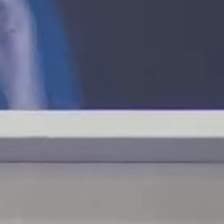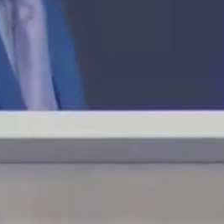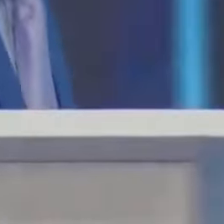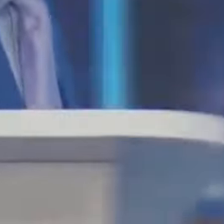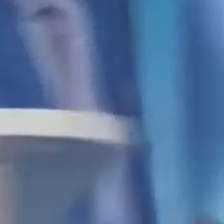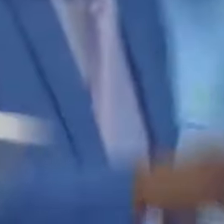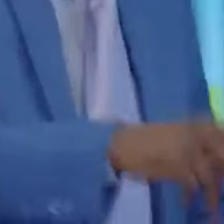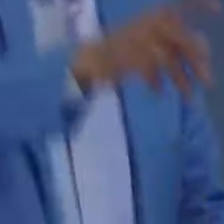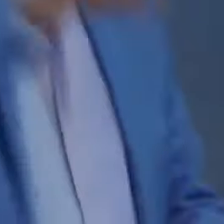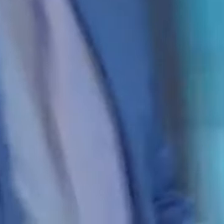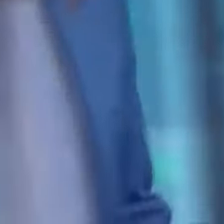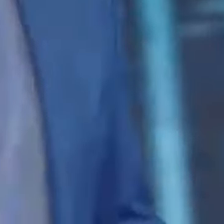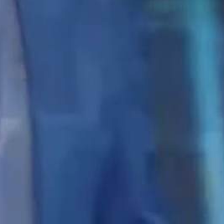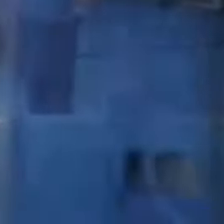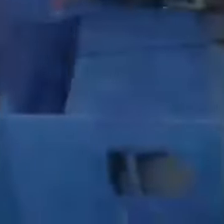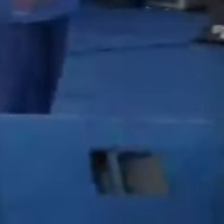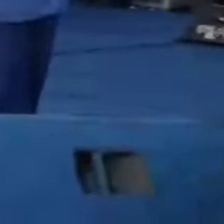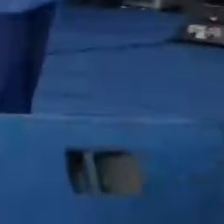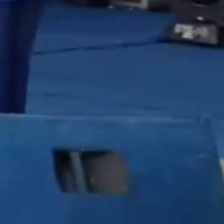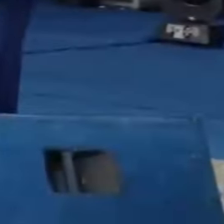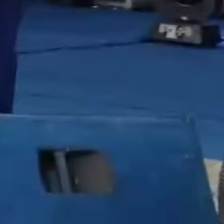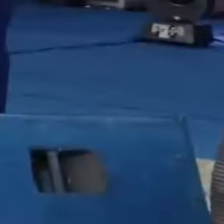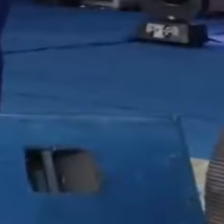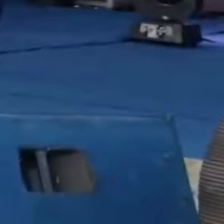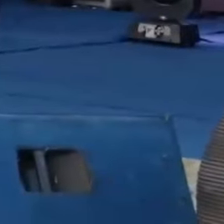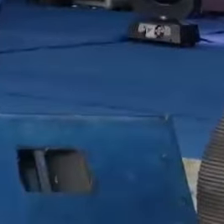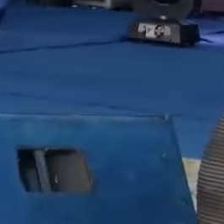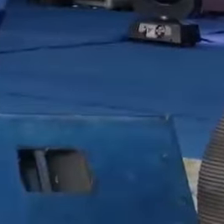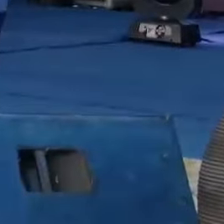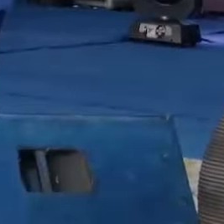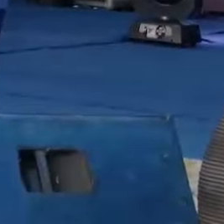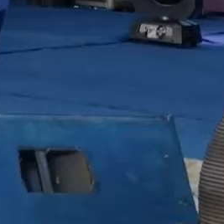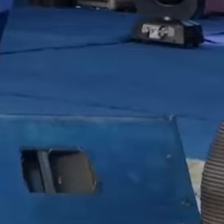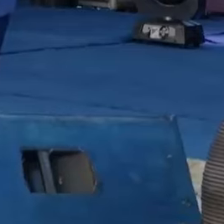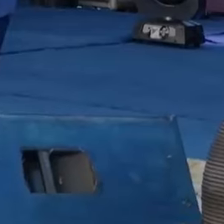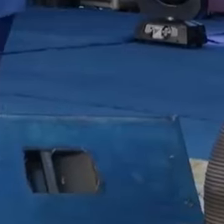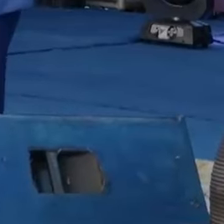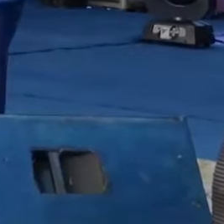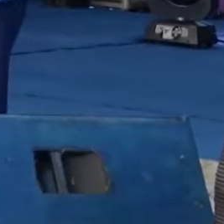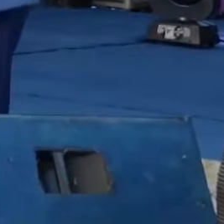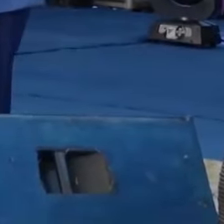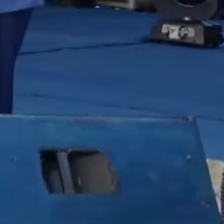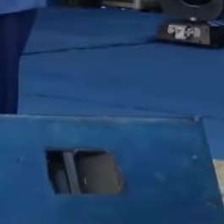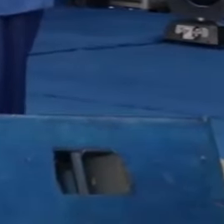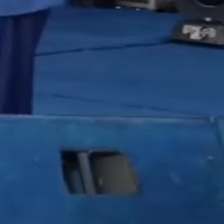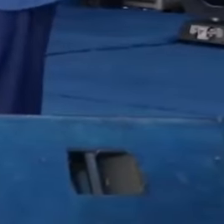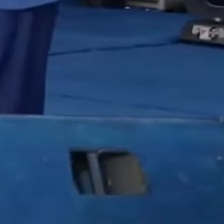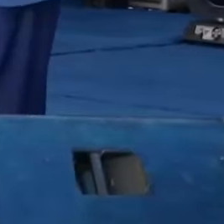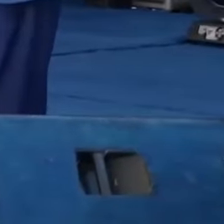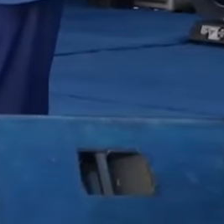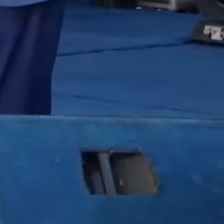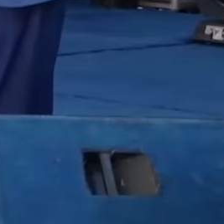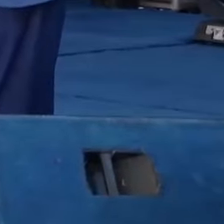to the class and said, if you know this, I'll give you this thing. And then you raise up your hand and then you got it.